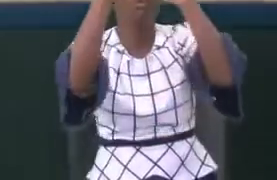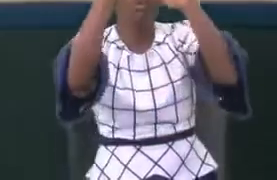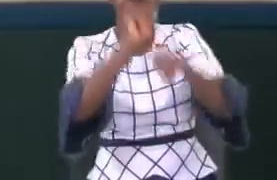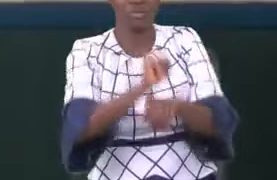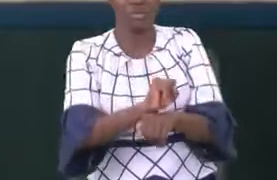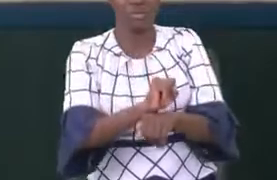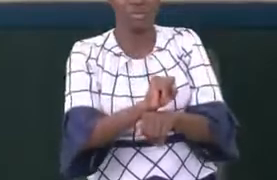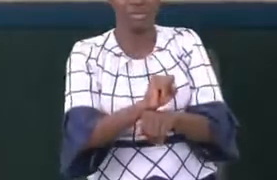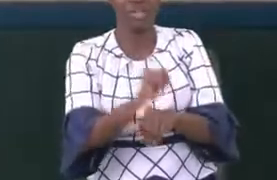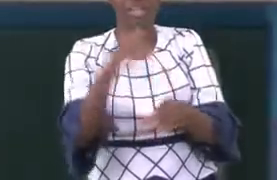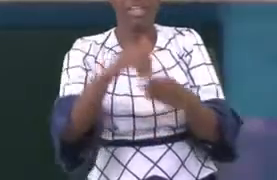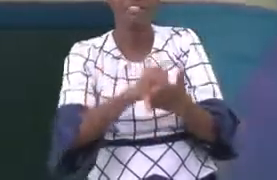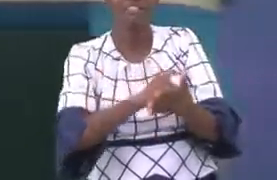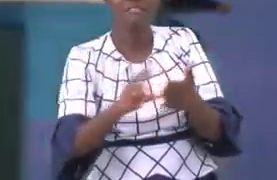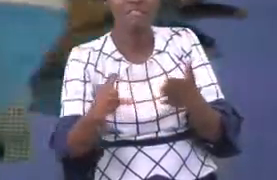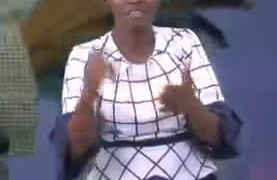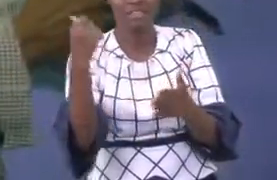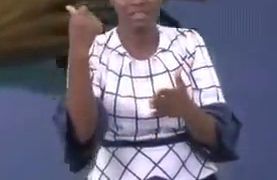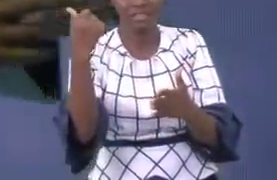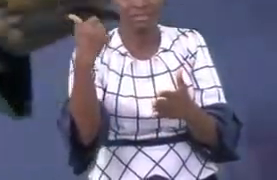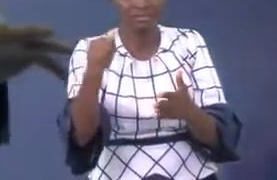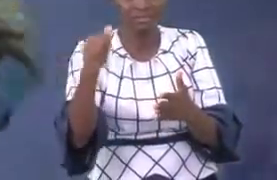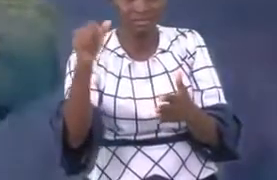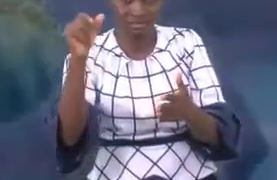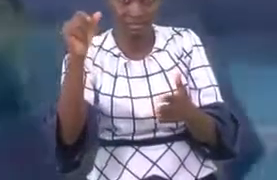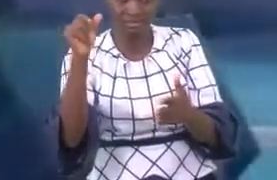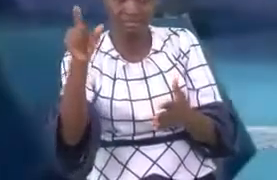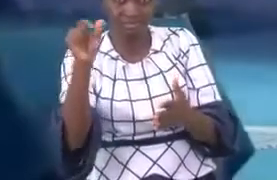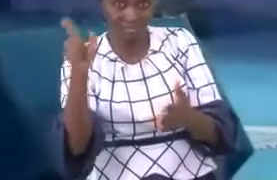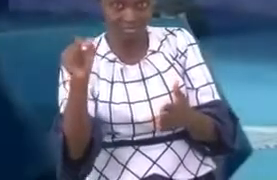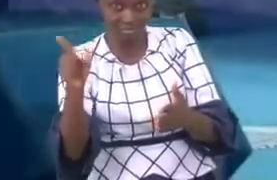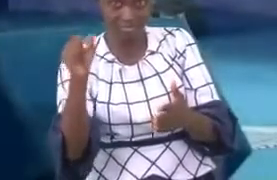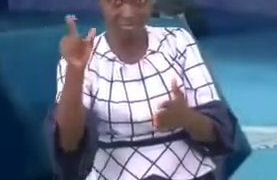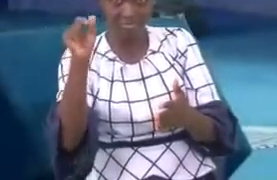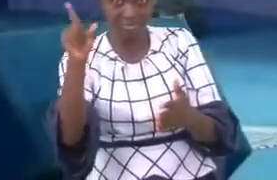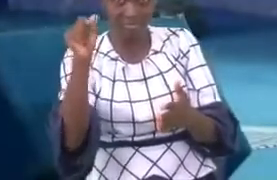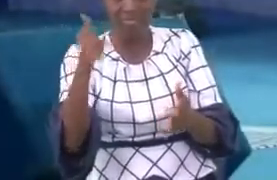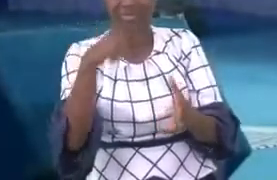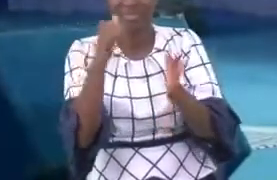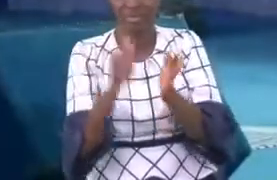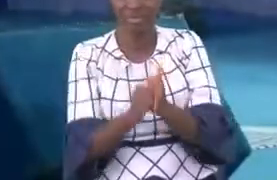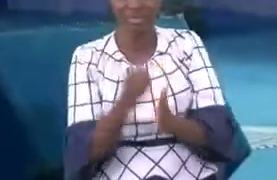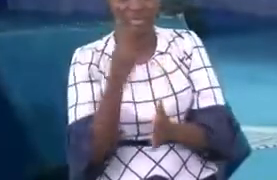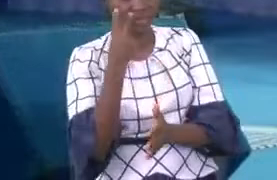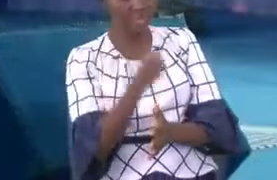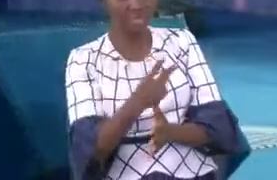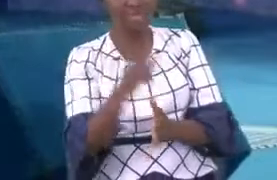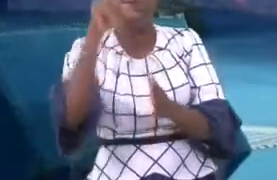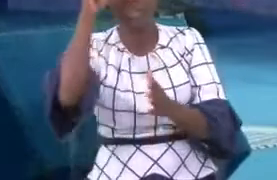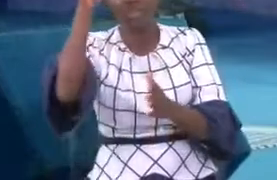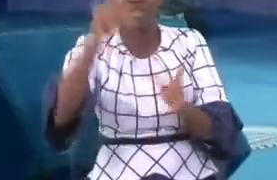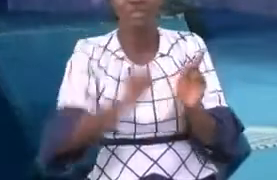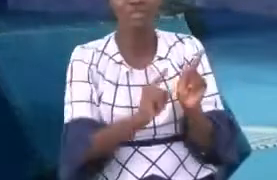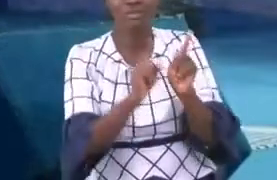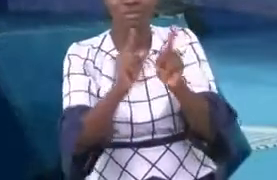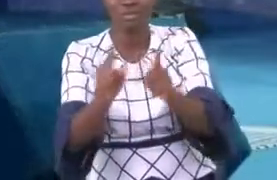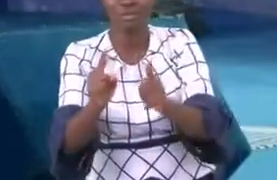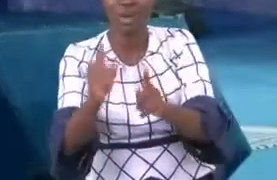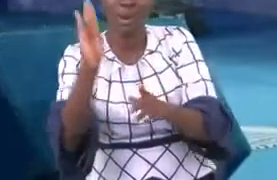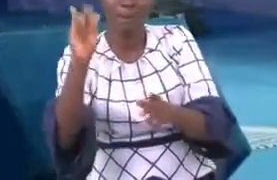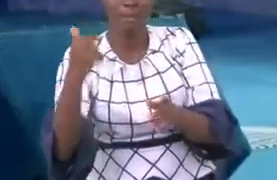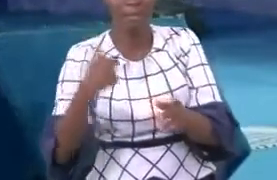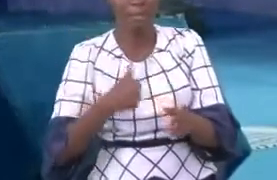lo, he goeth by me, and I see him not. You'll not see him with your